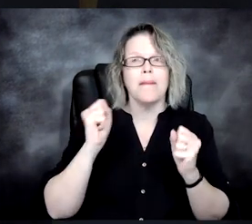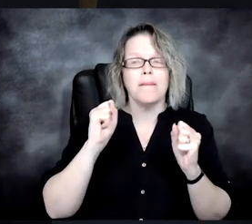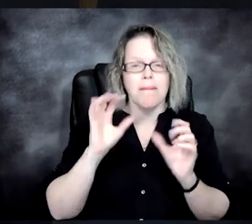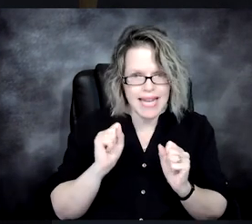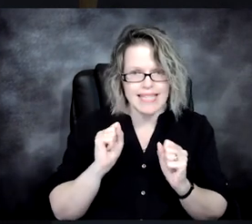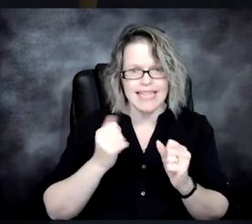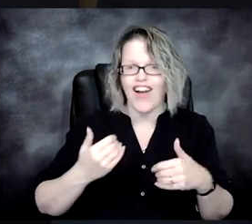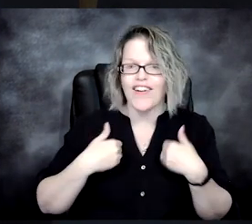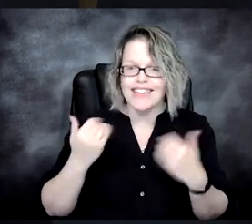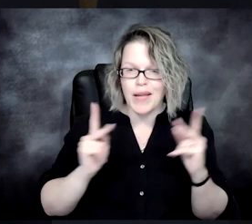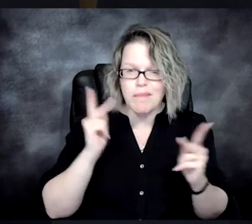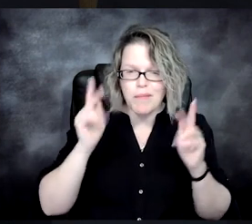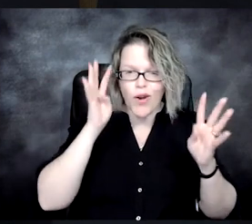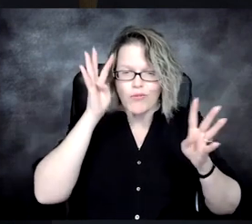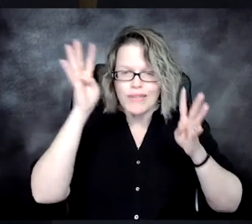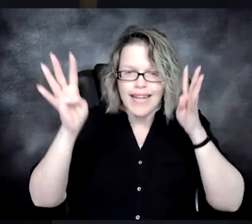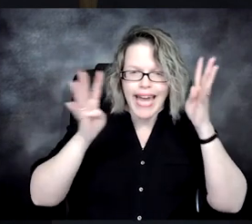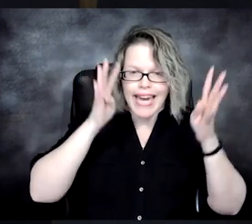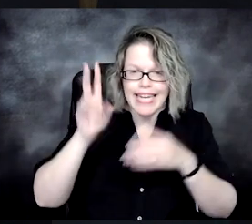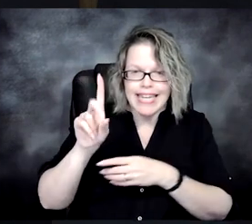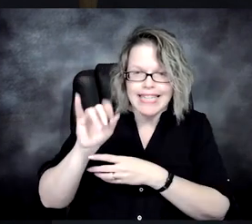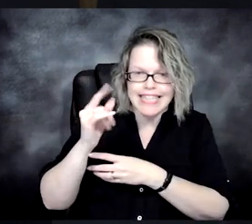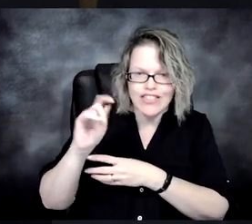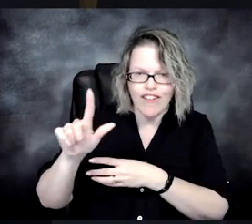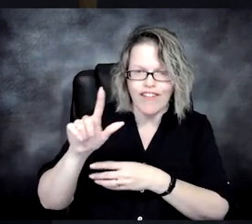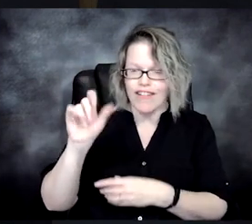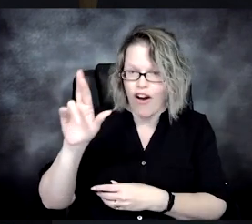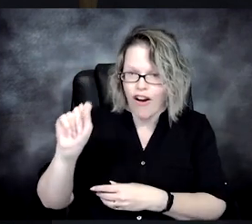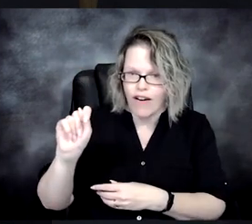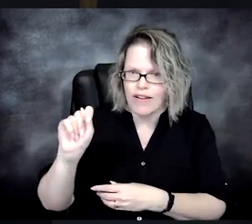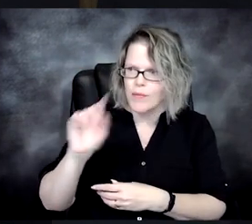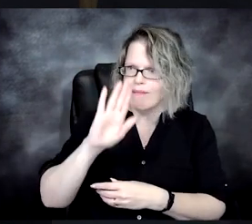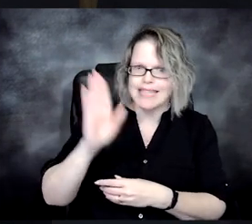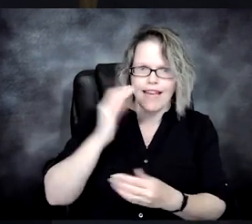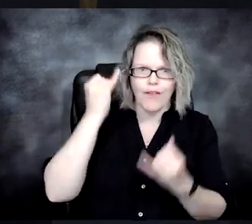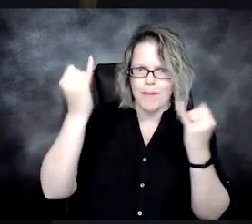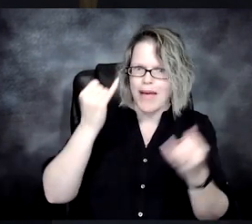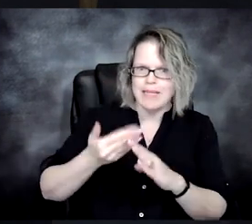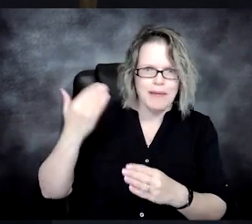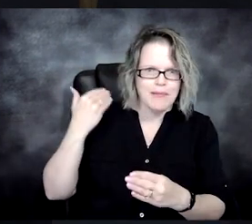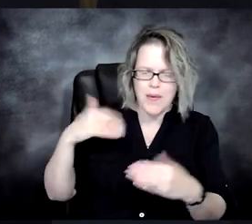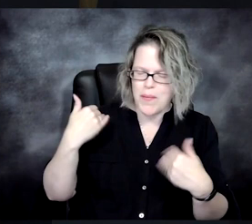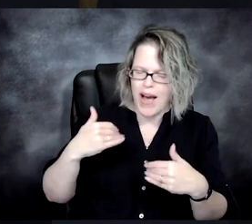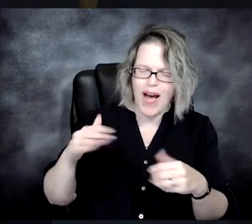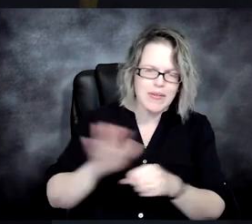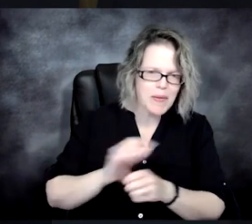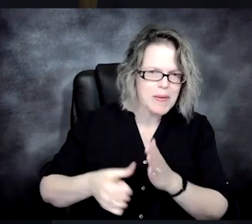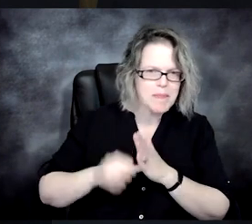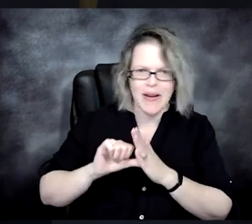amazing. Our young people are creating digital art in ways we have never imagined before. It is totally, totally